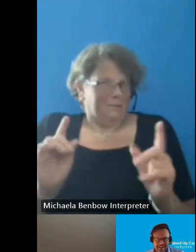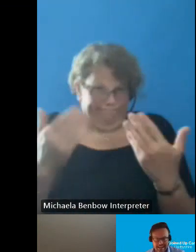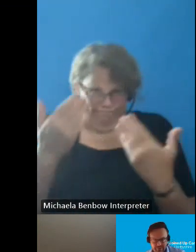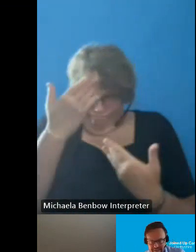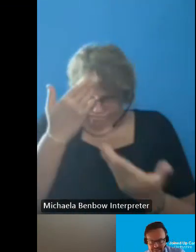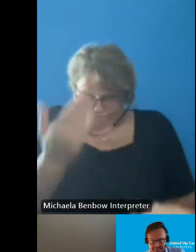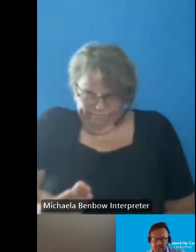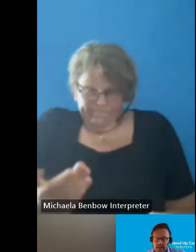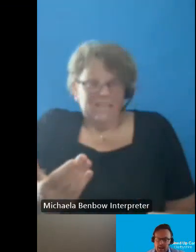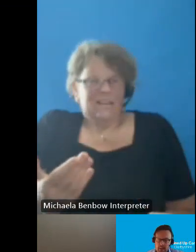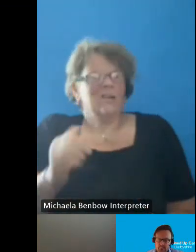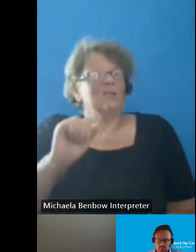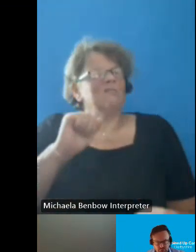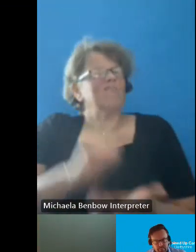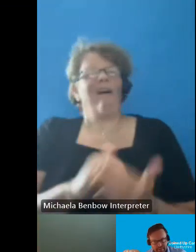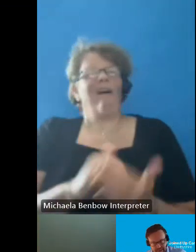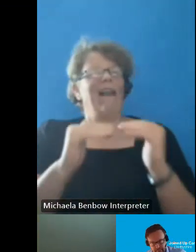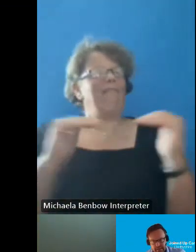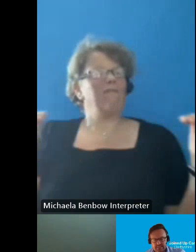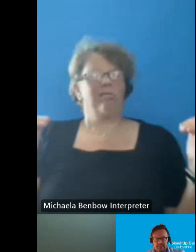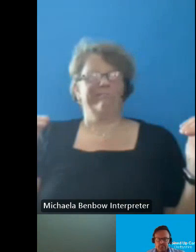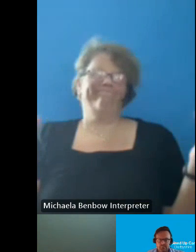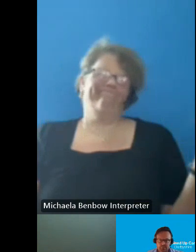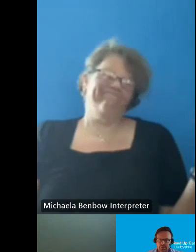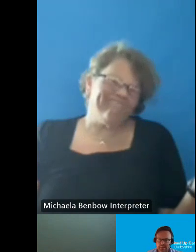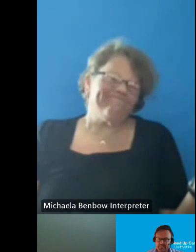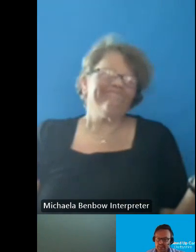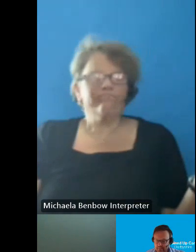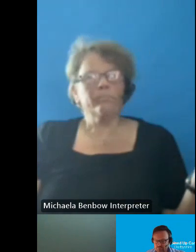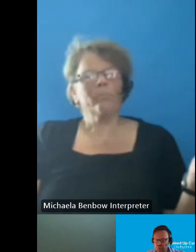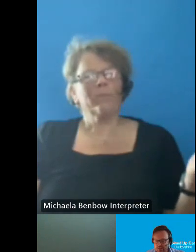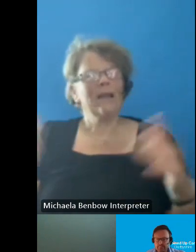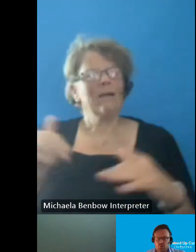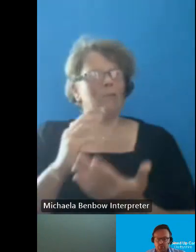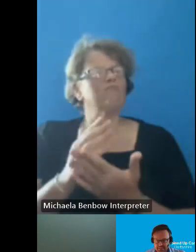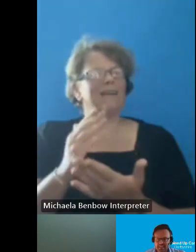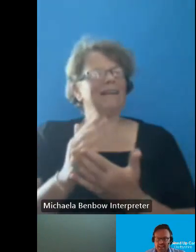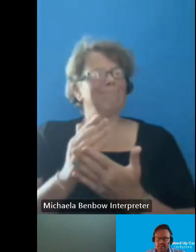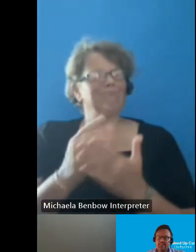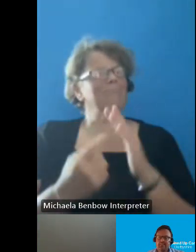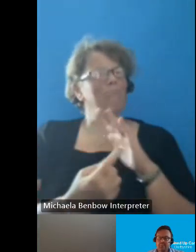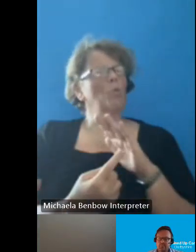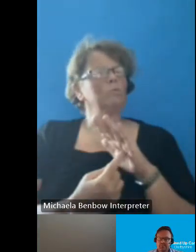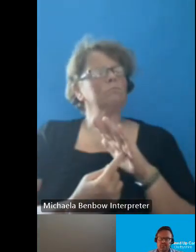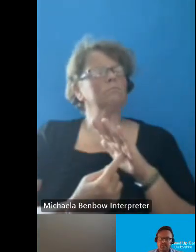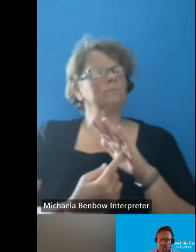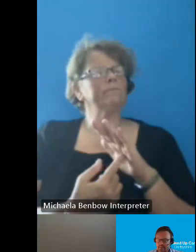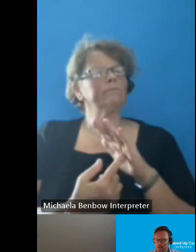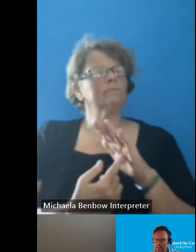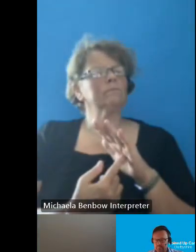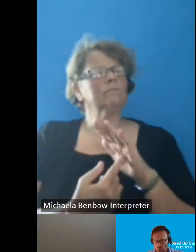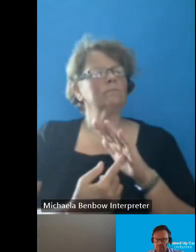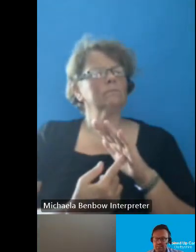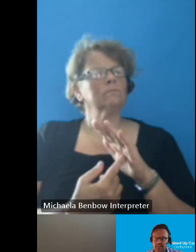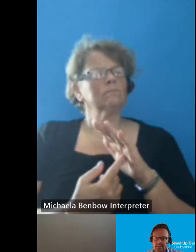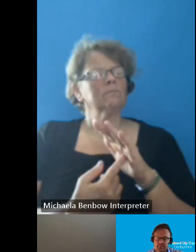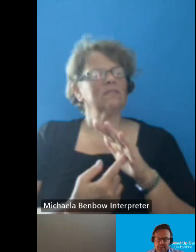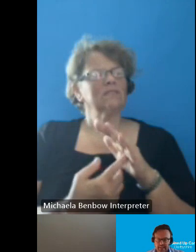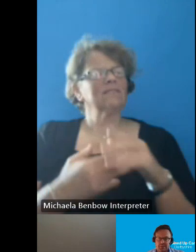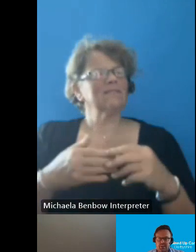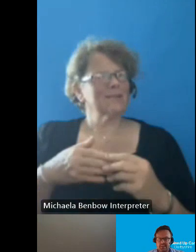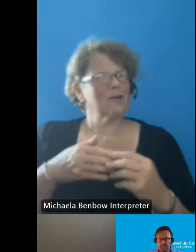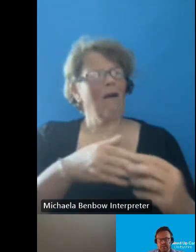the right level is. We'll talk about that in a minute. But fundamentally, I think it's really important to say that a guiding